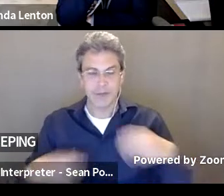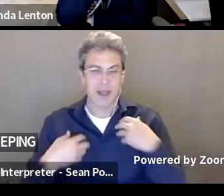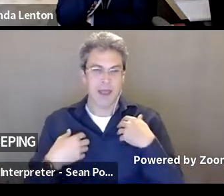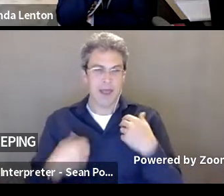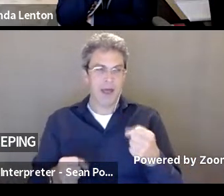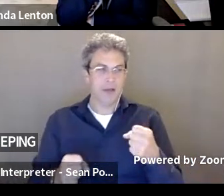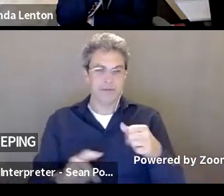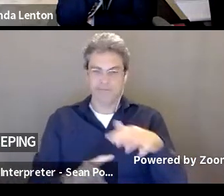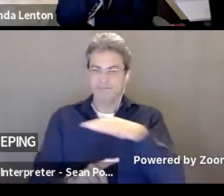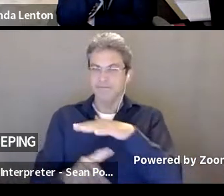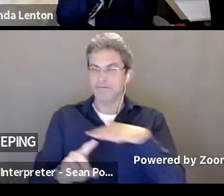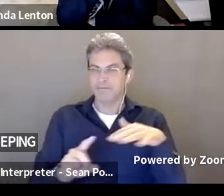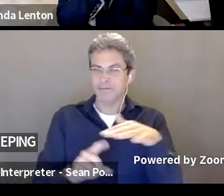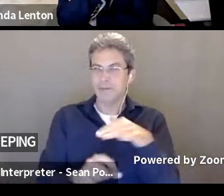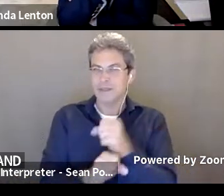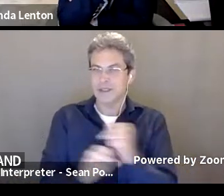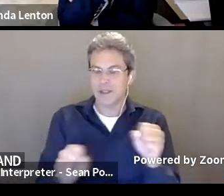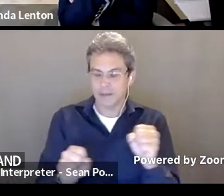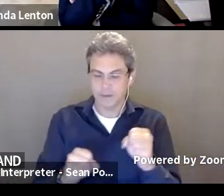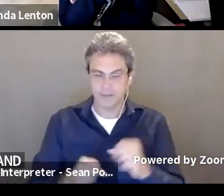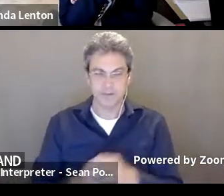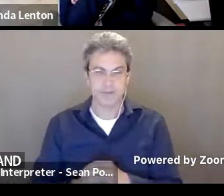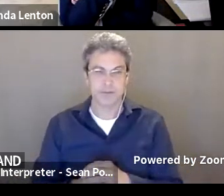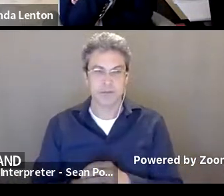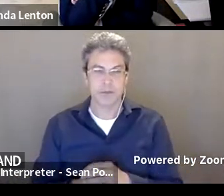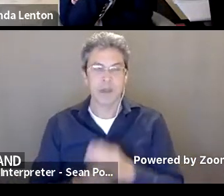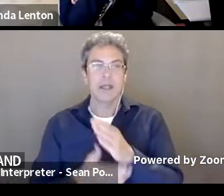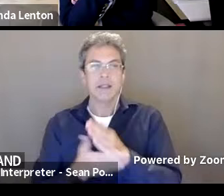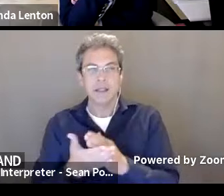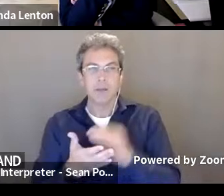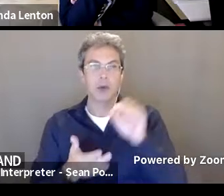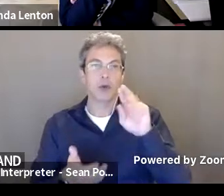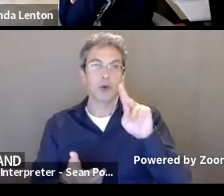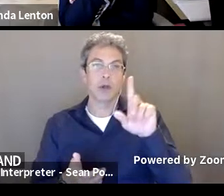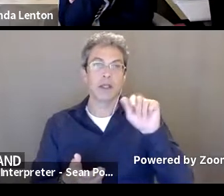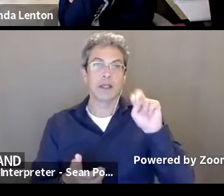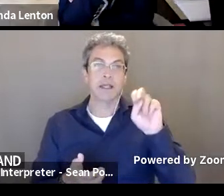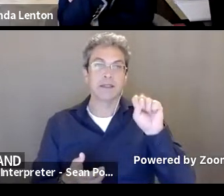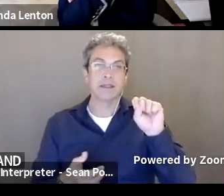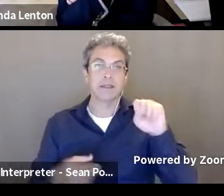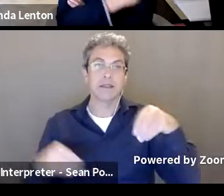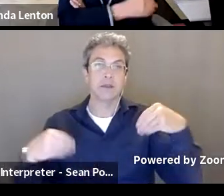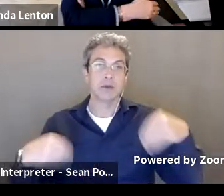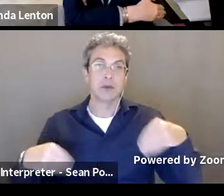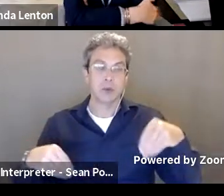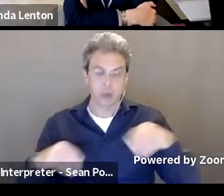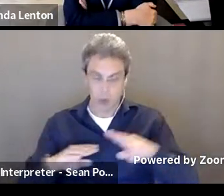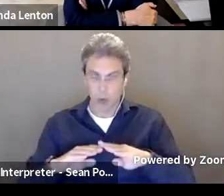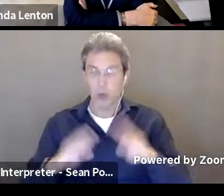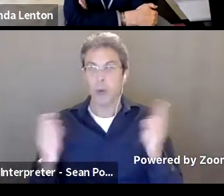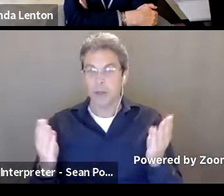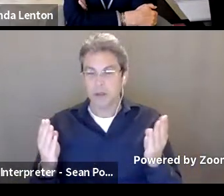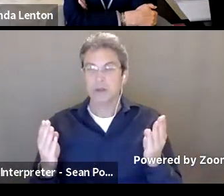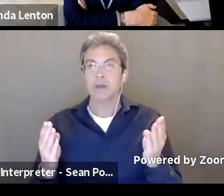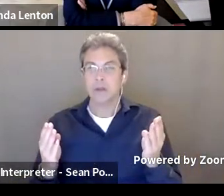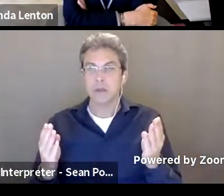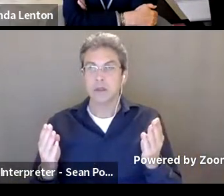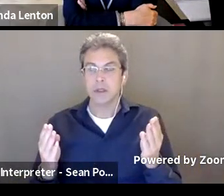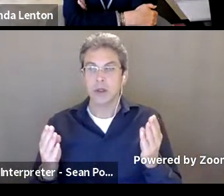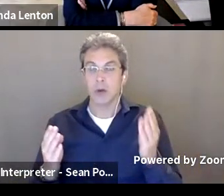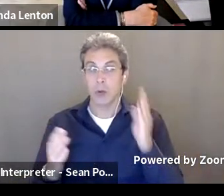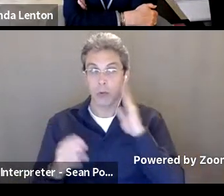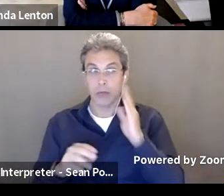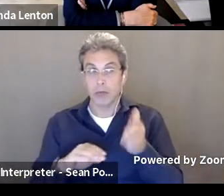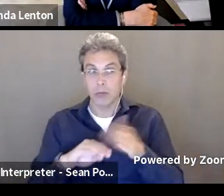community. Some outlets in York Lanes are open. And as there's more activity on campus, we do